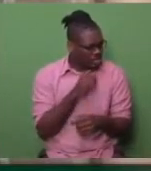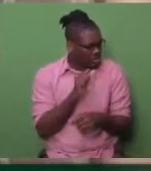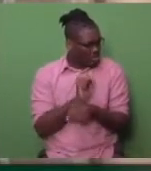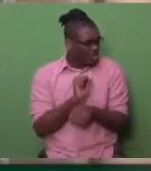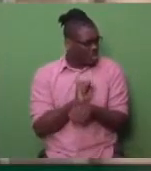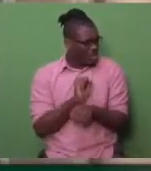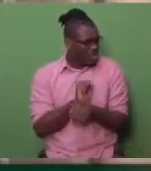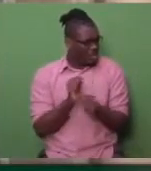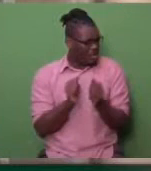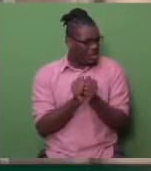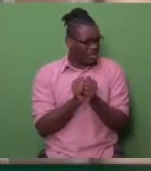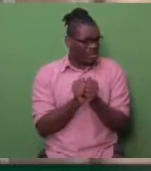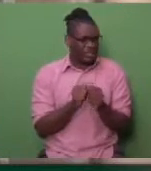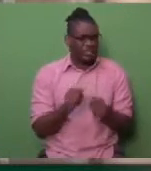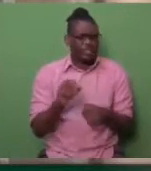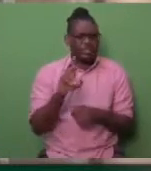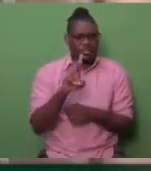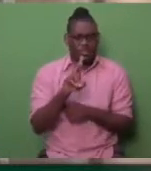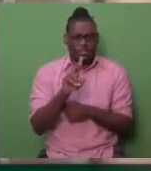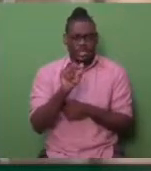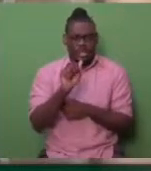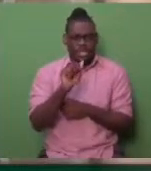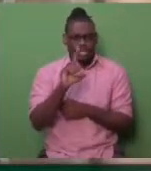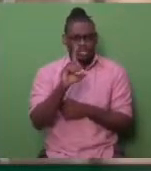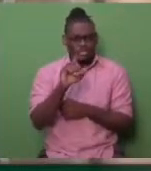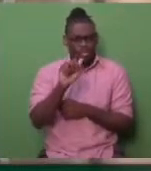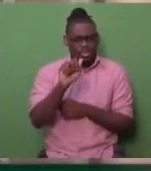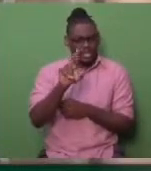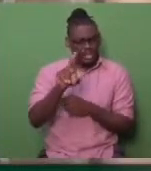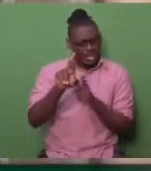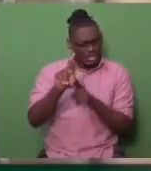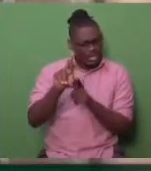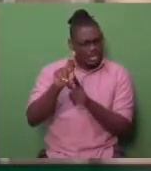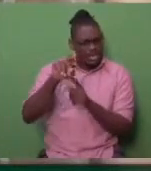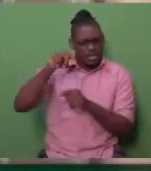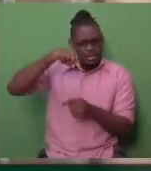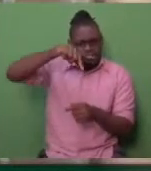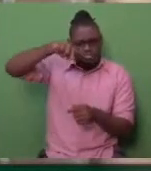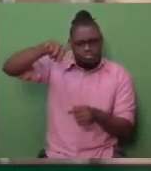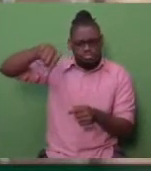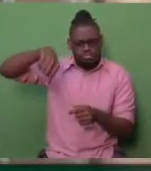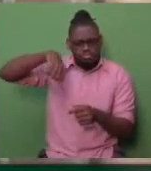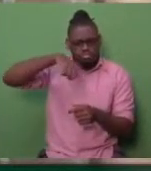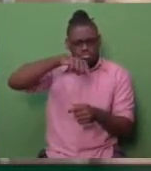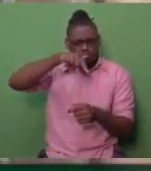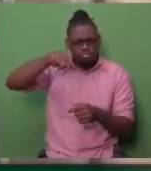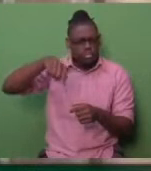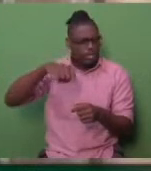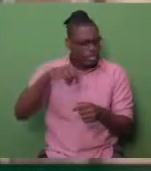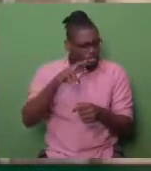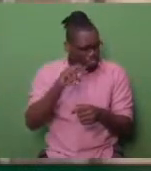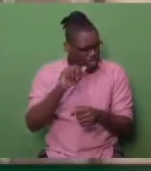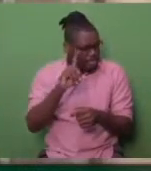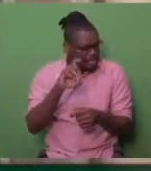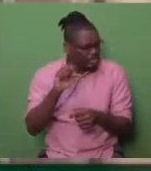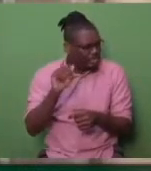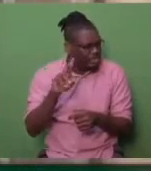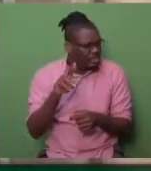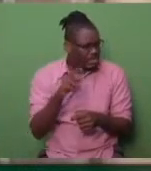it might be dealing with all these illegal intercepts as well and hacking into people's private phones? I think the government must come clear on this